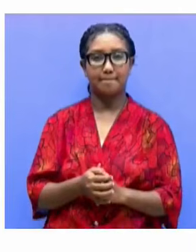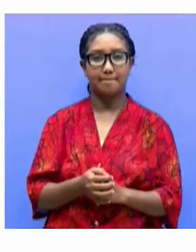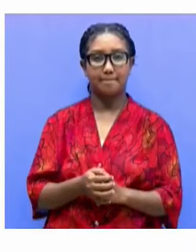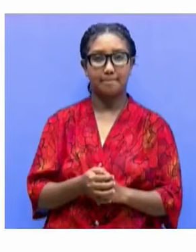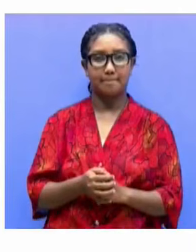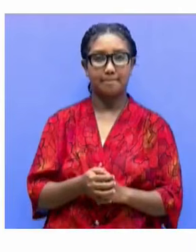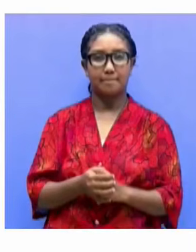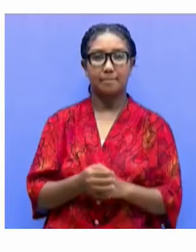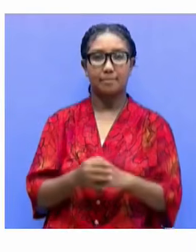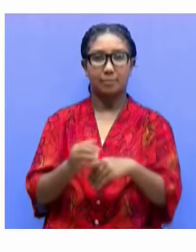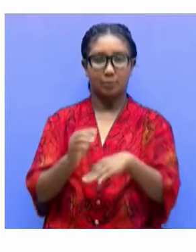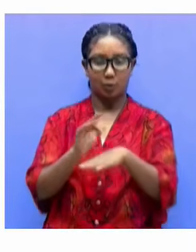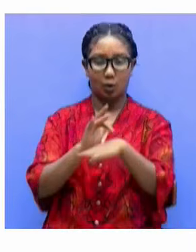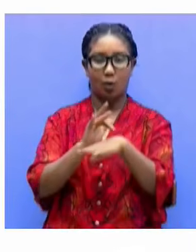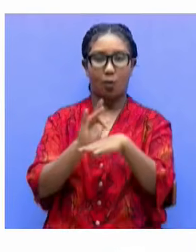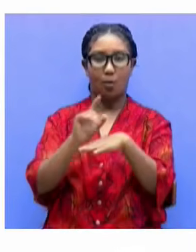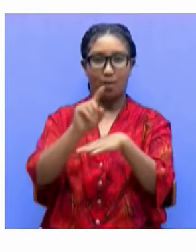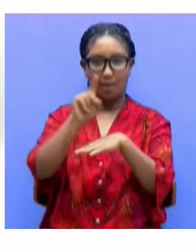comma,